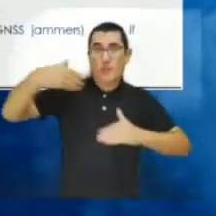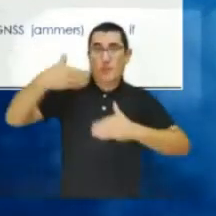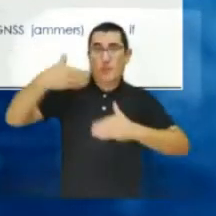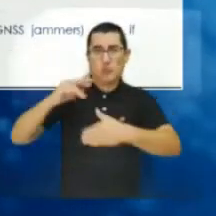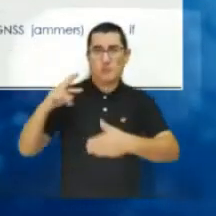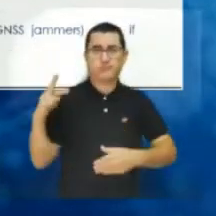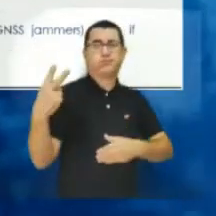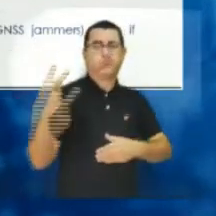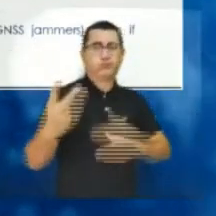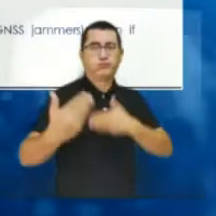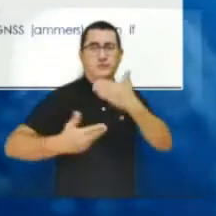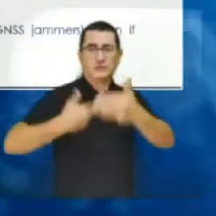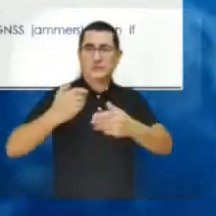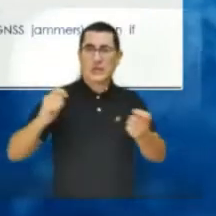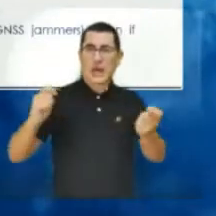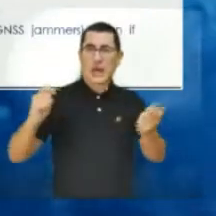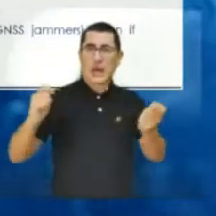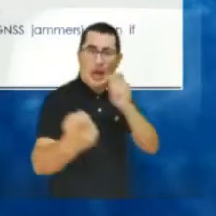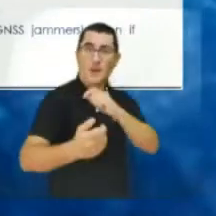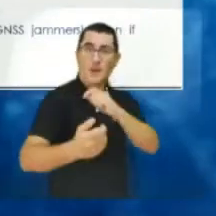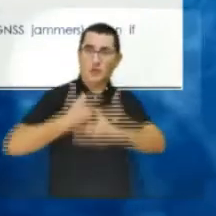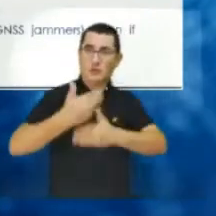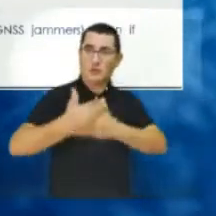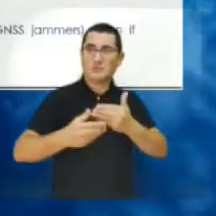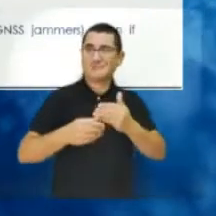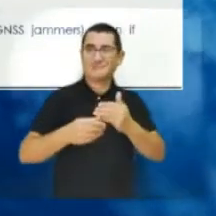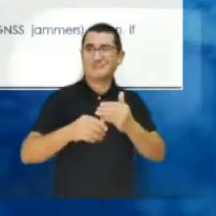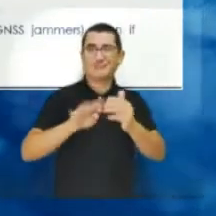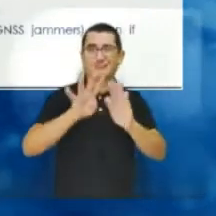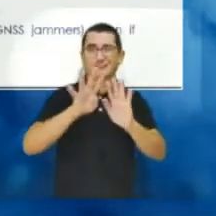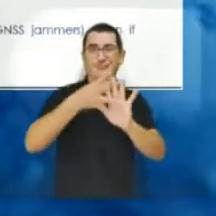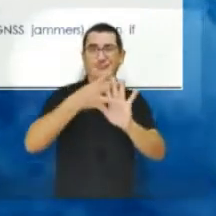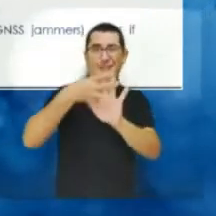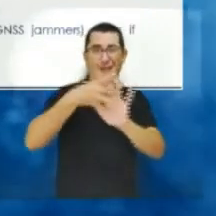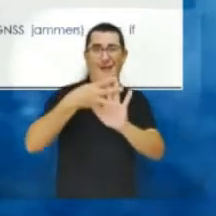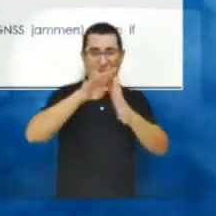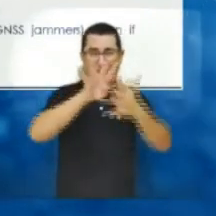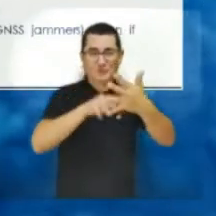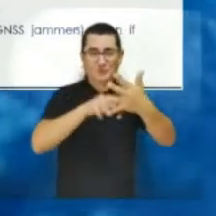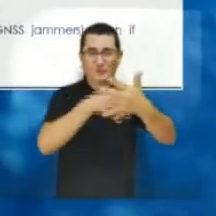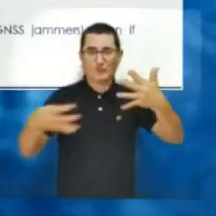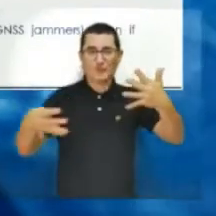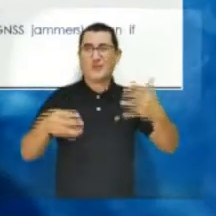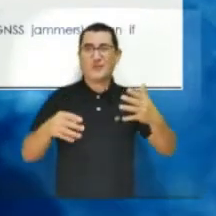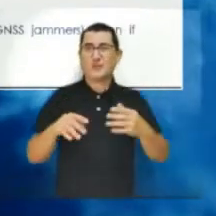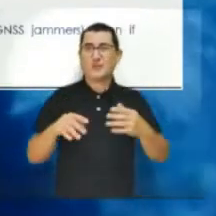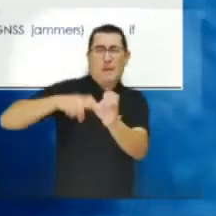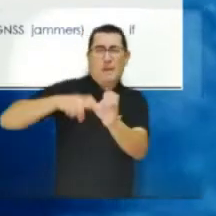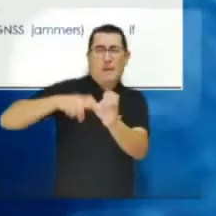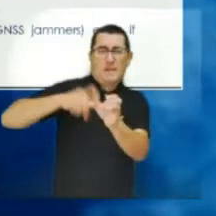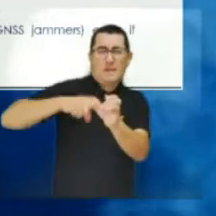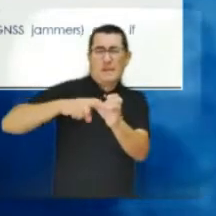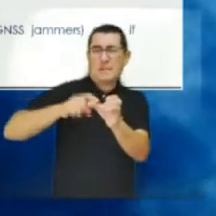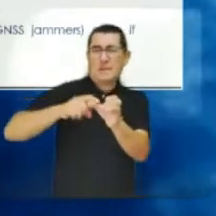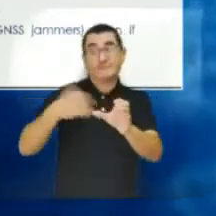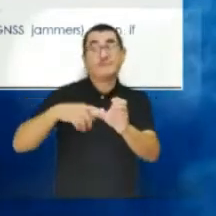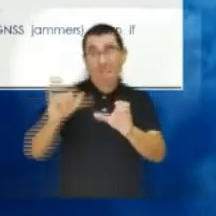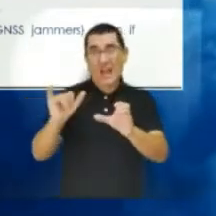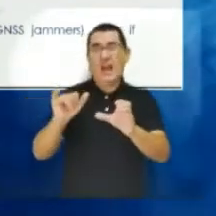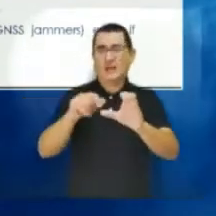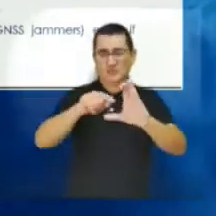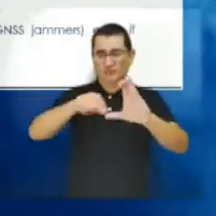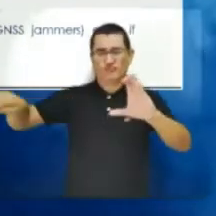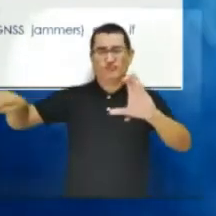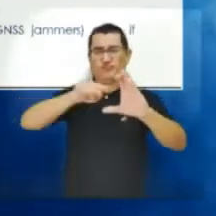there are new users, new frequency bands, so new neighbors, which may make new conflicts between